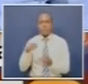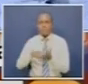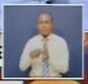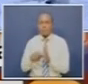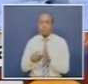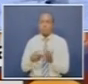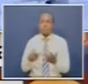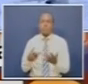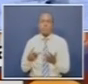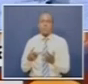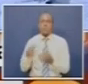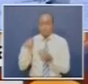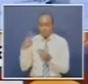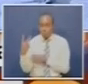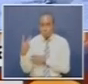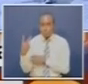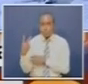world. And number two,